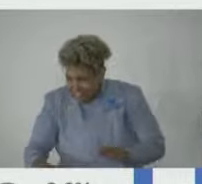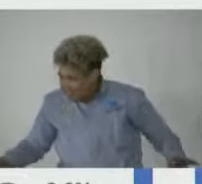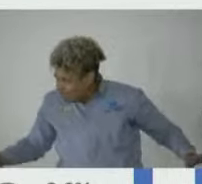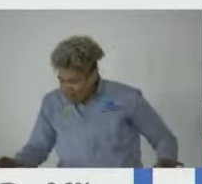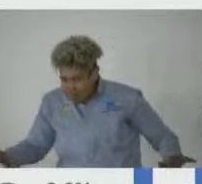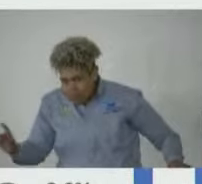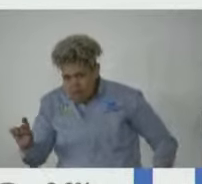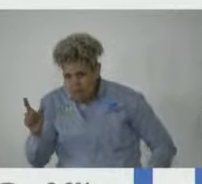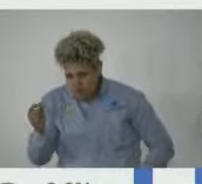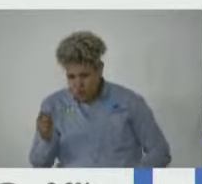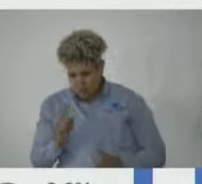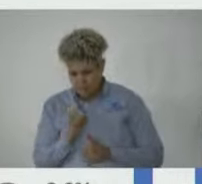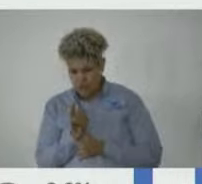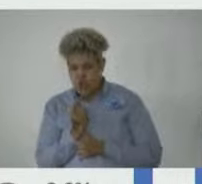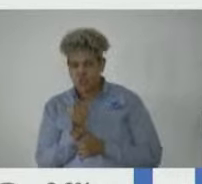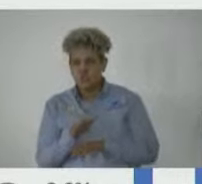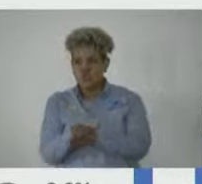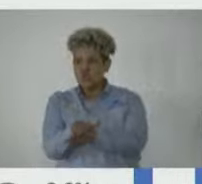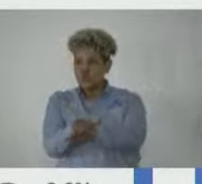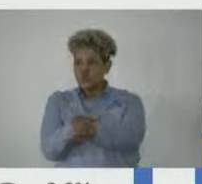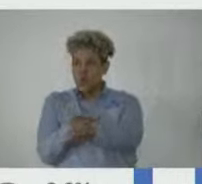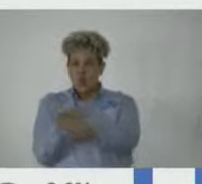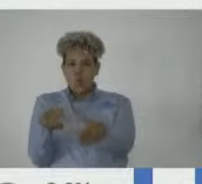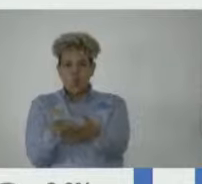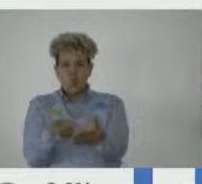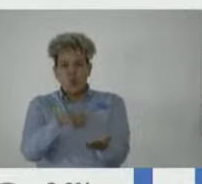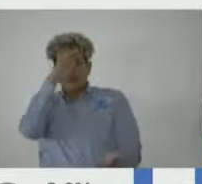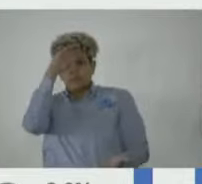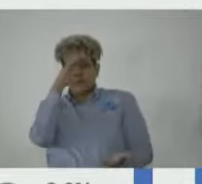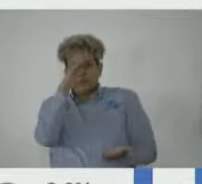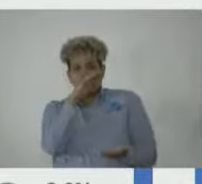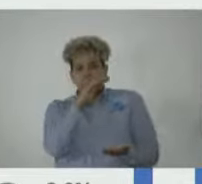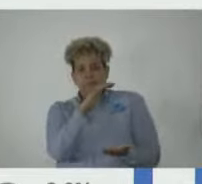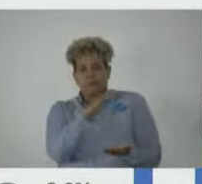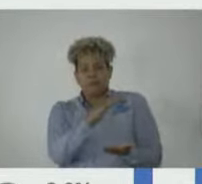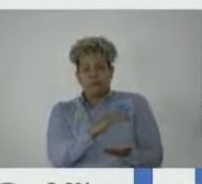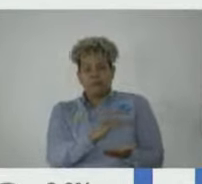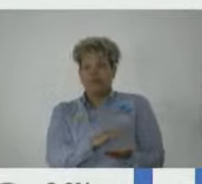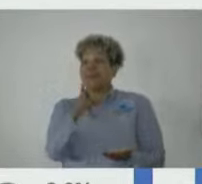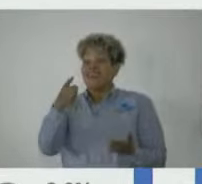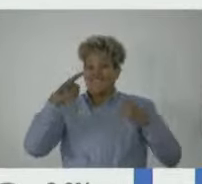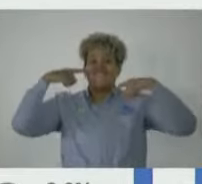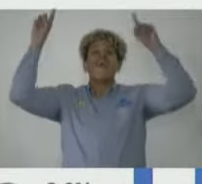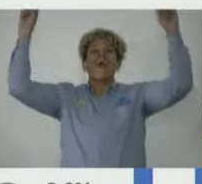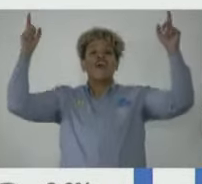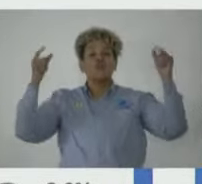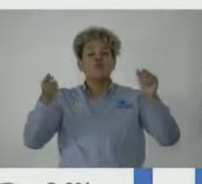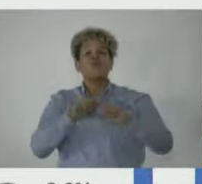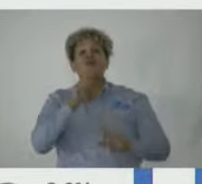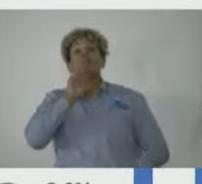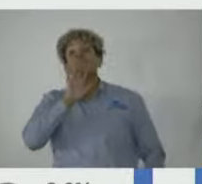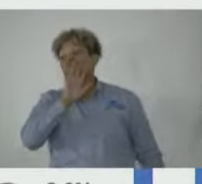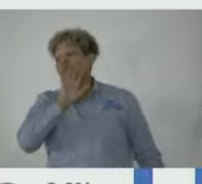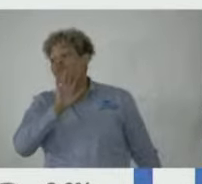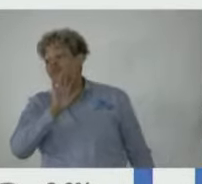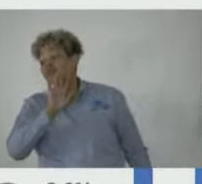to do first is to slow the pace of that accumulation, and they achieve that